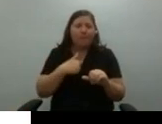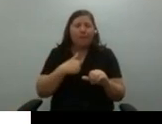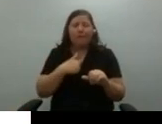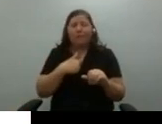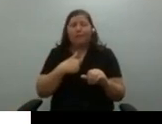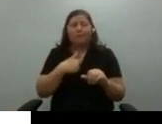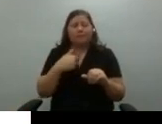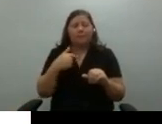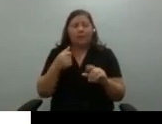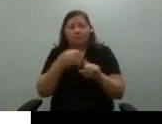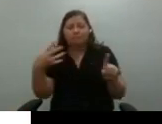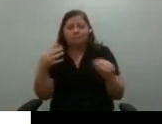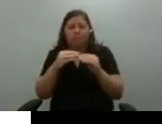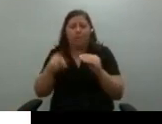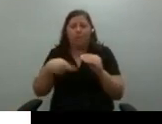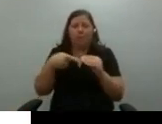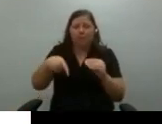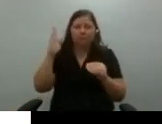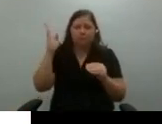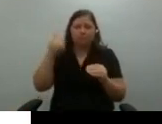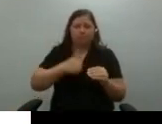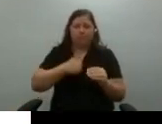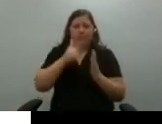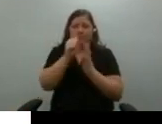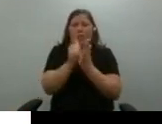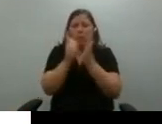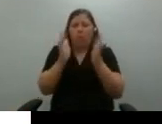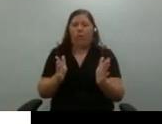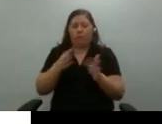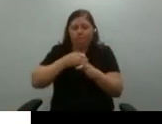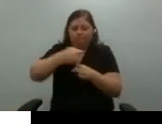email. And I'm an immigration attorney with Ayuda.